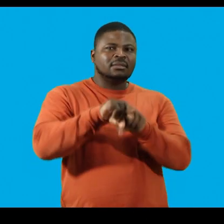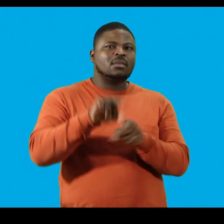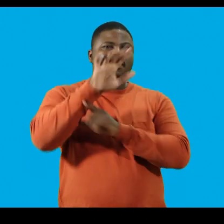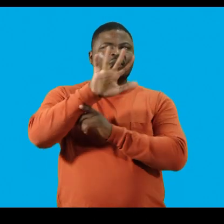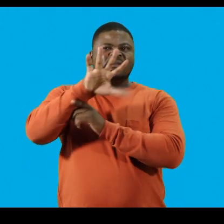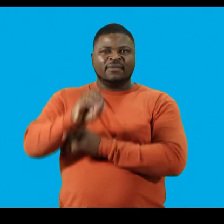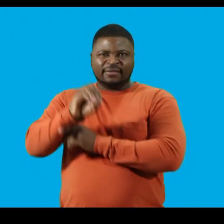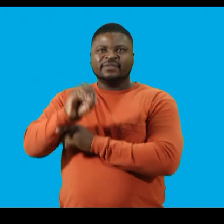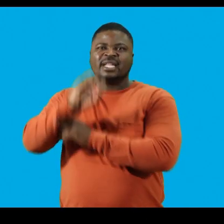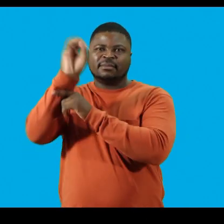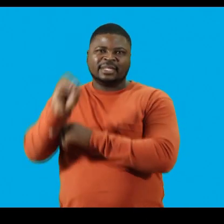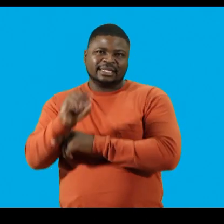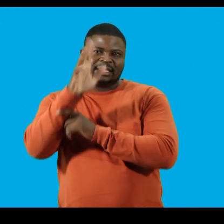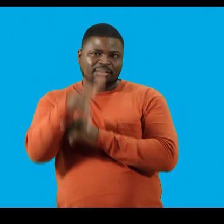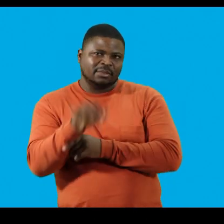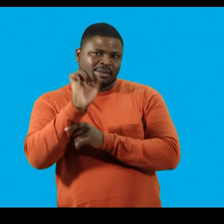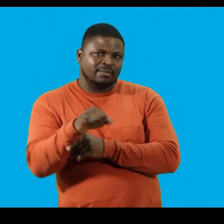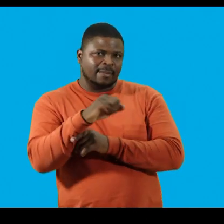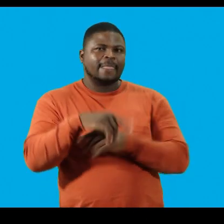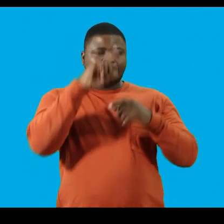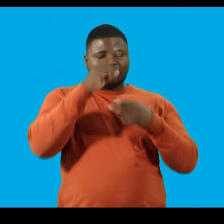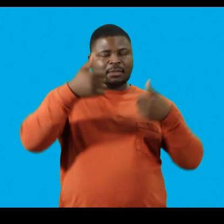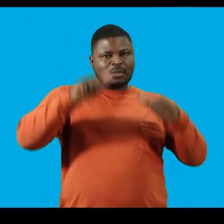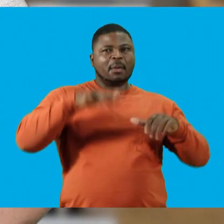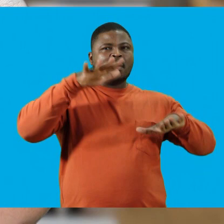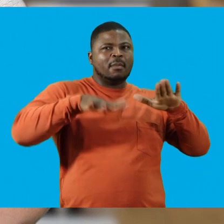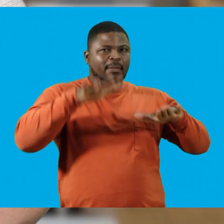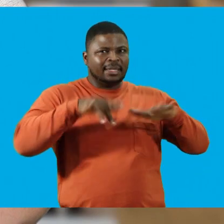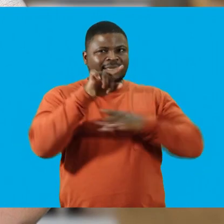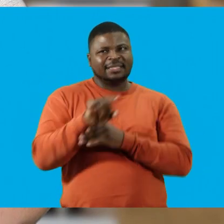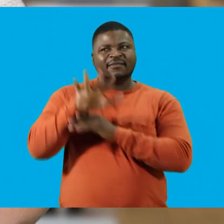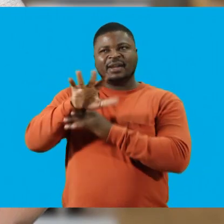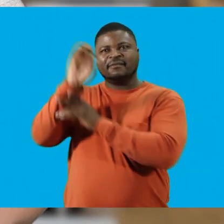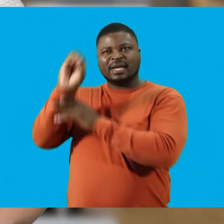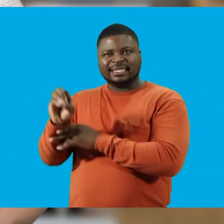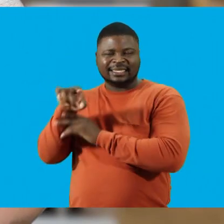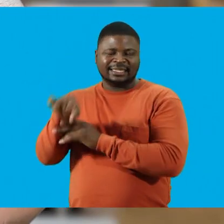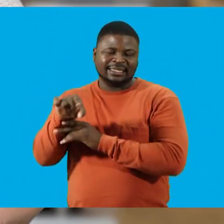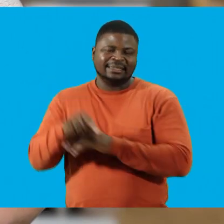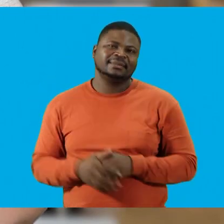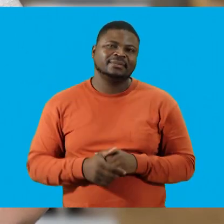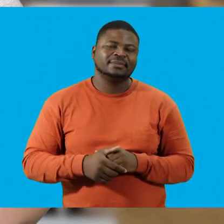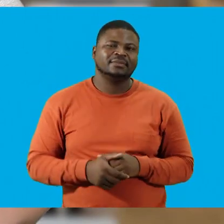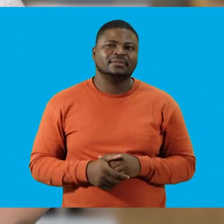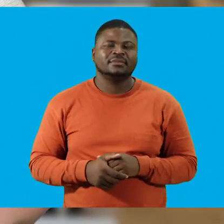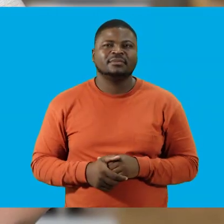probability. Remember, this is just plus minus. It can vary according to the